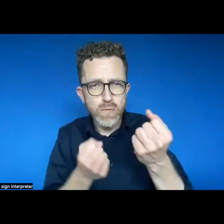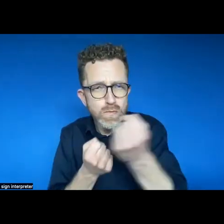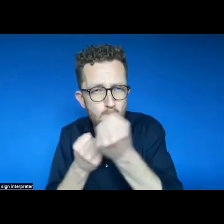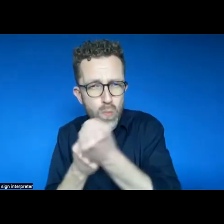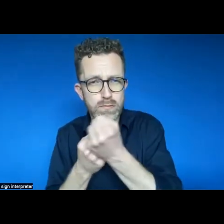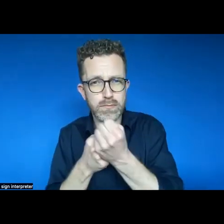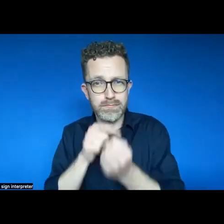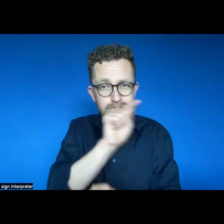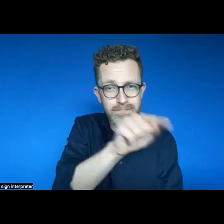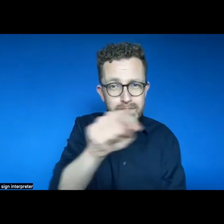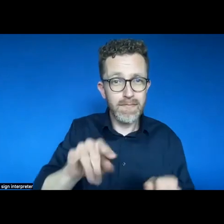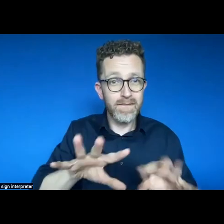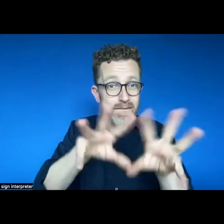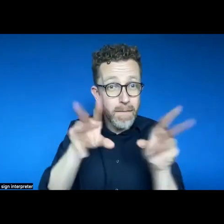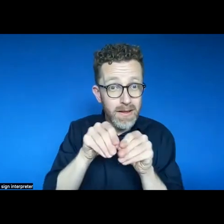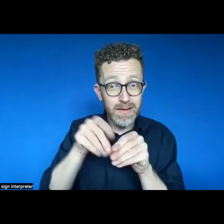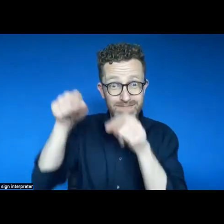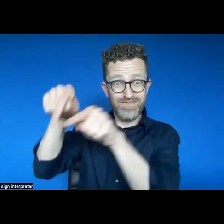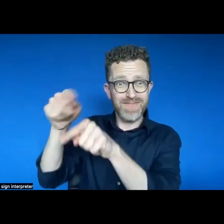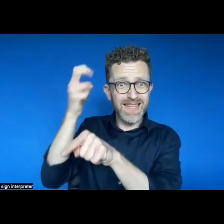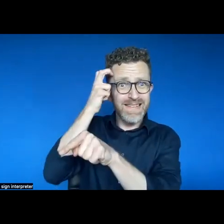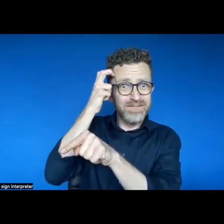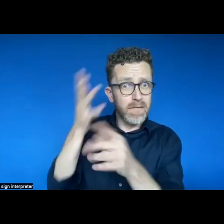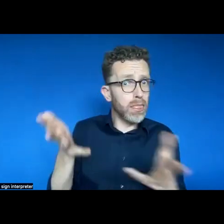And also we receive